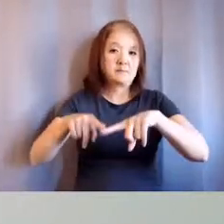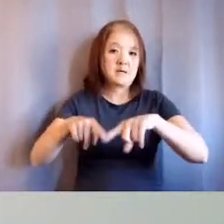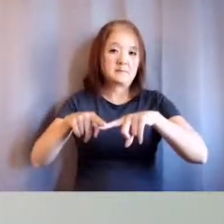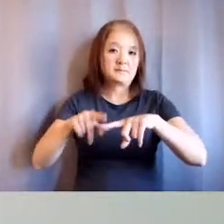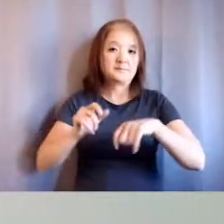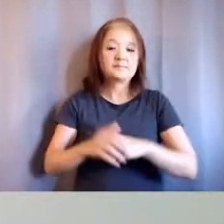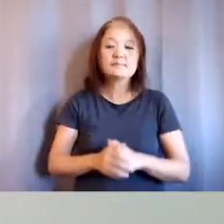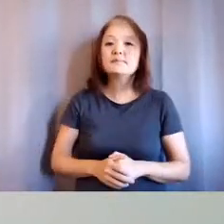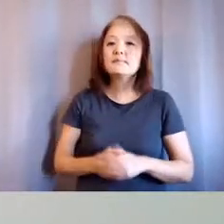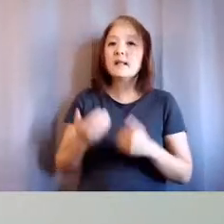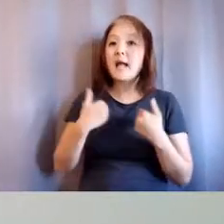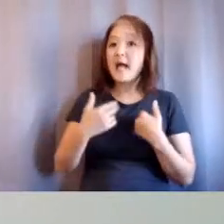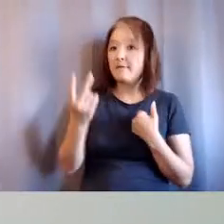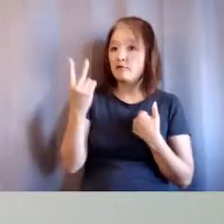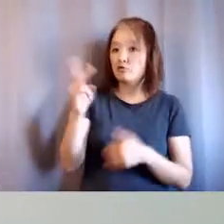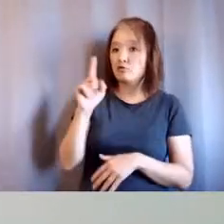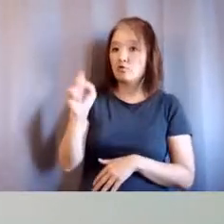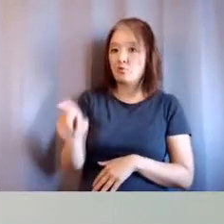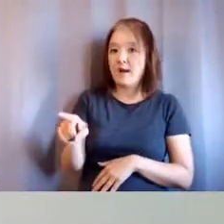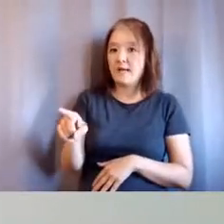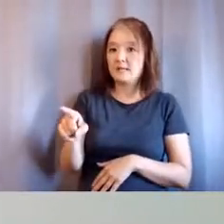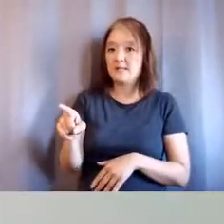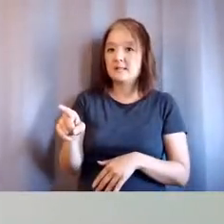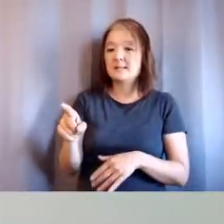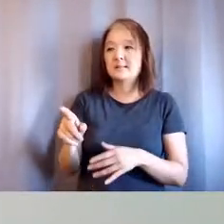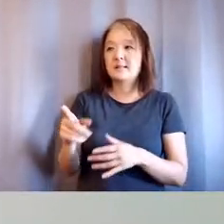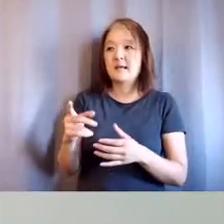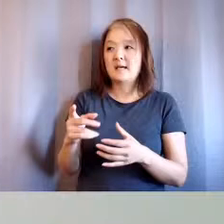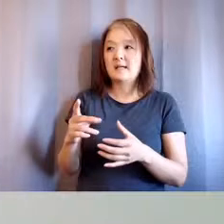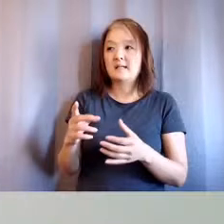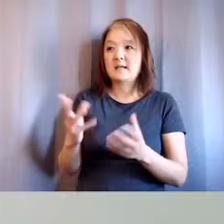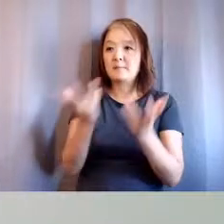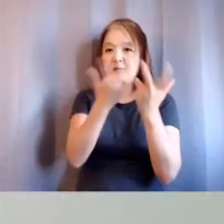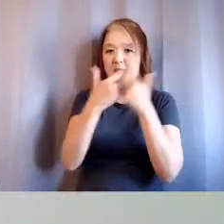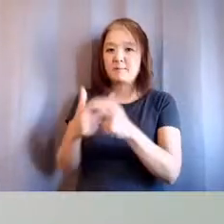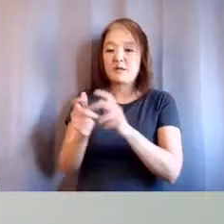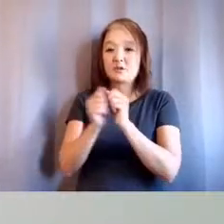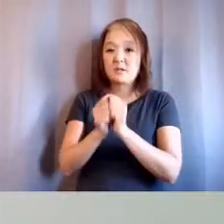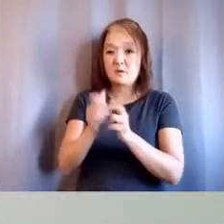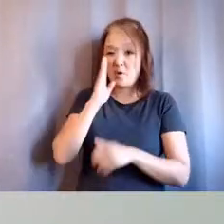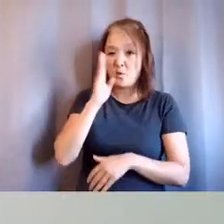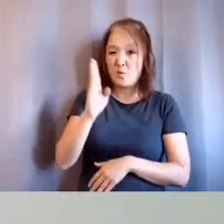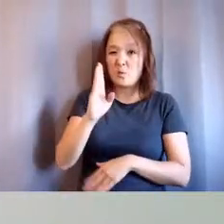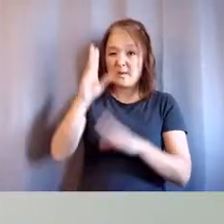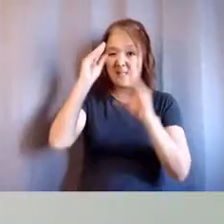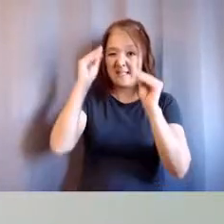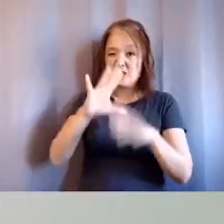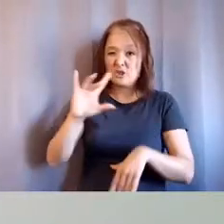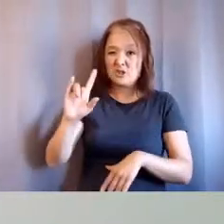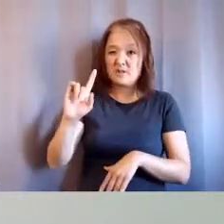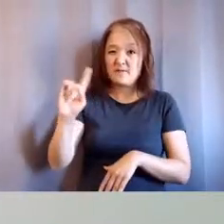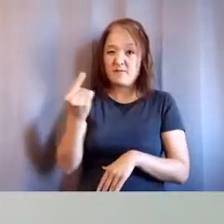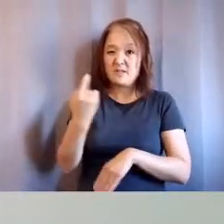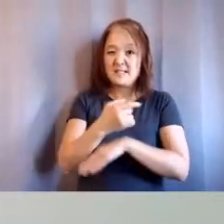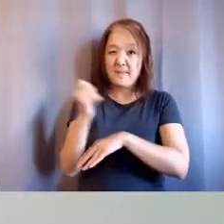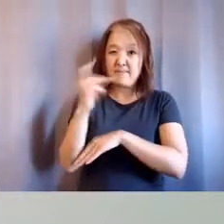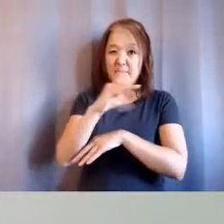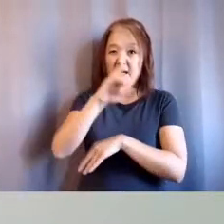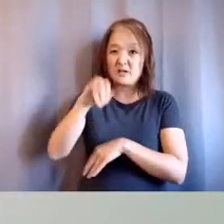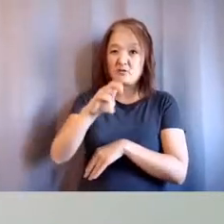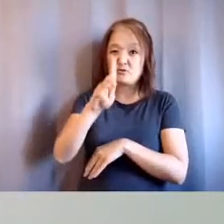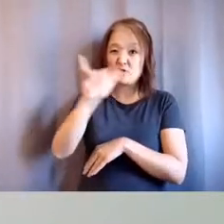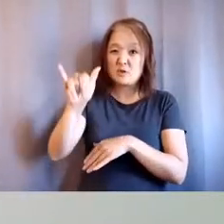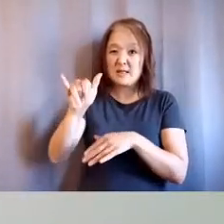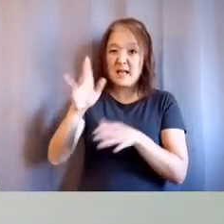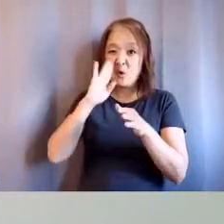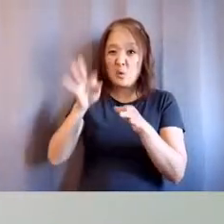Okay, I have two questions that are tied together. Will the teacher's first day back in July be pushed back